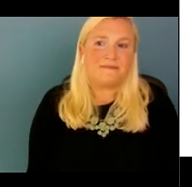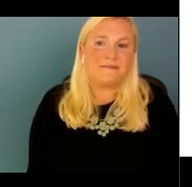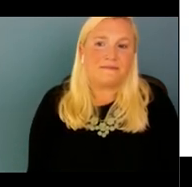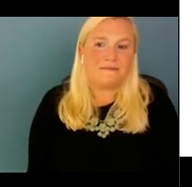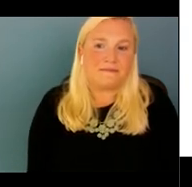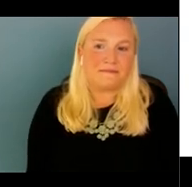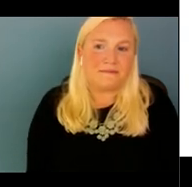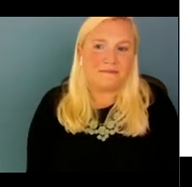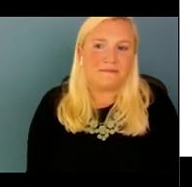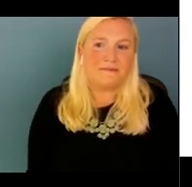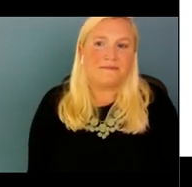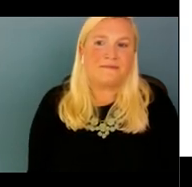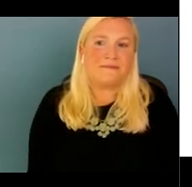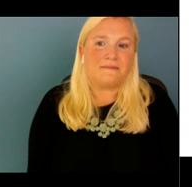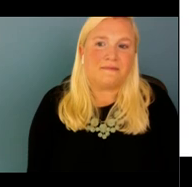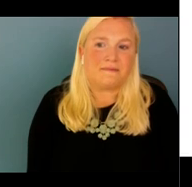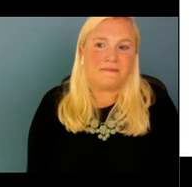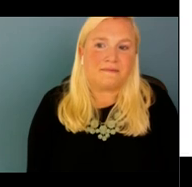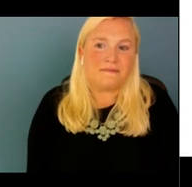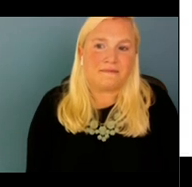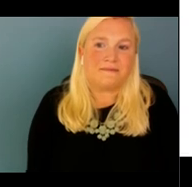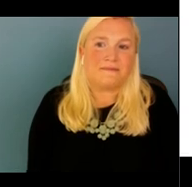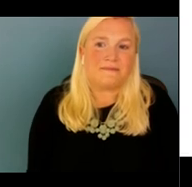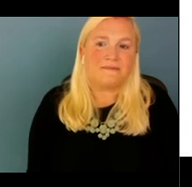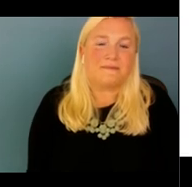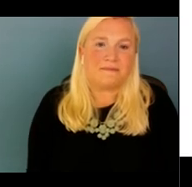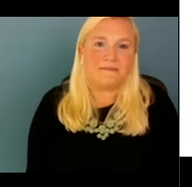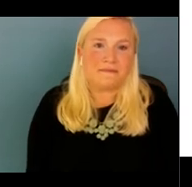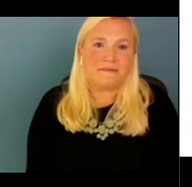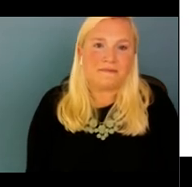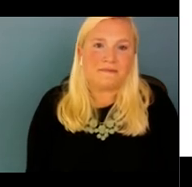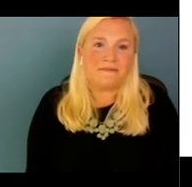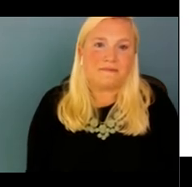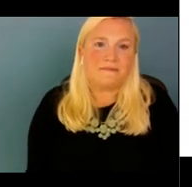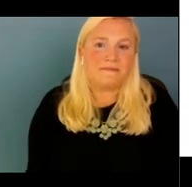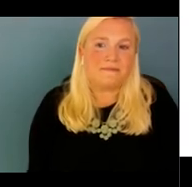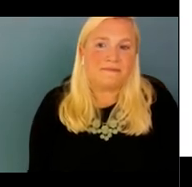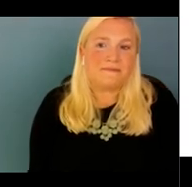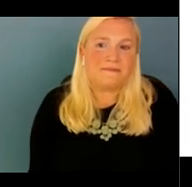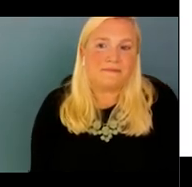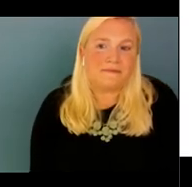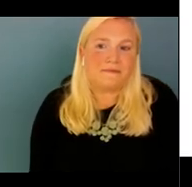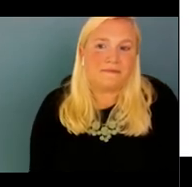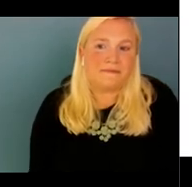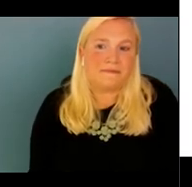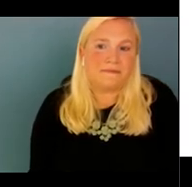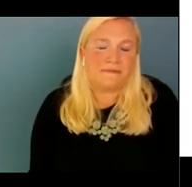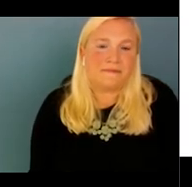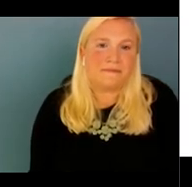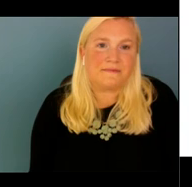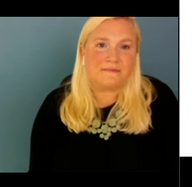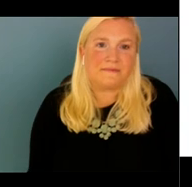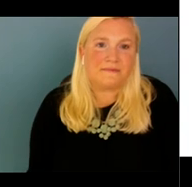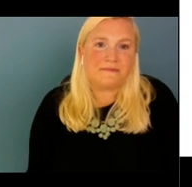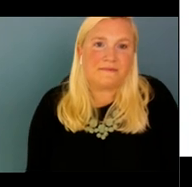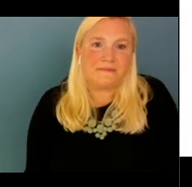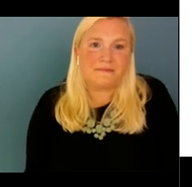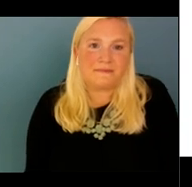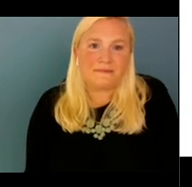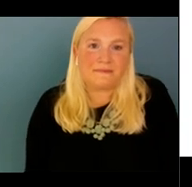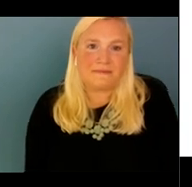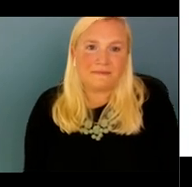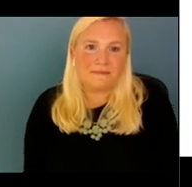in the importance of reducing fear surrounding stuttering. A belief in the fact that it's okay to